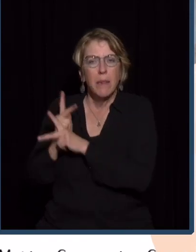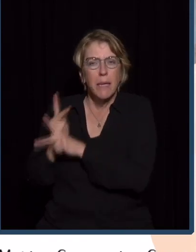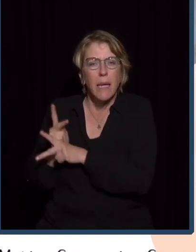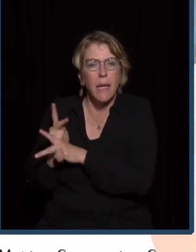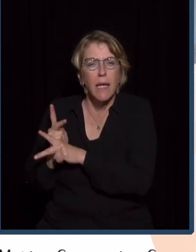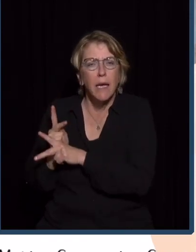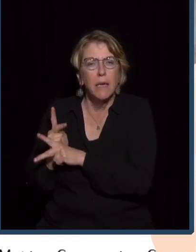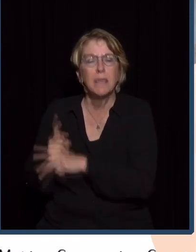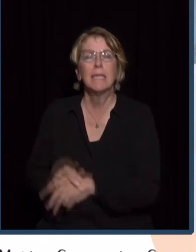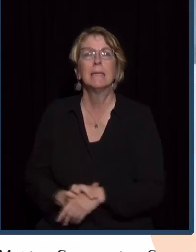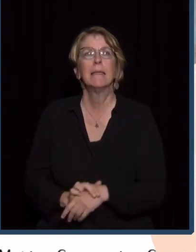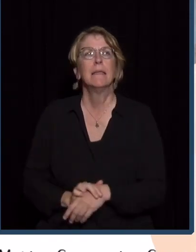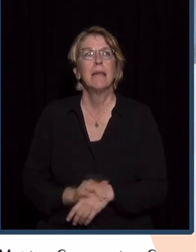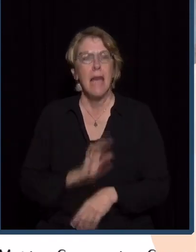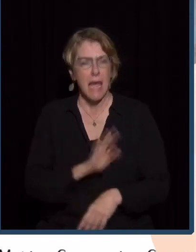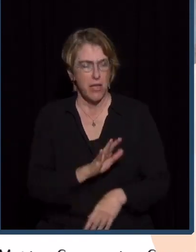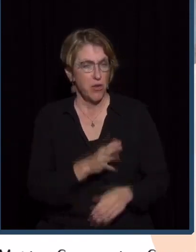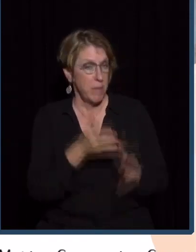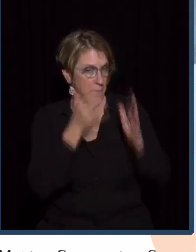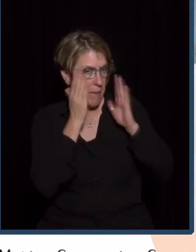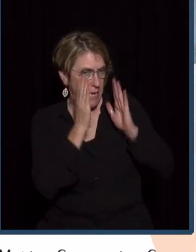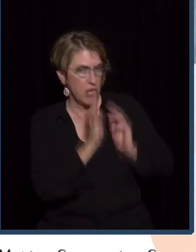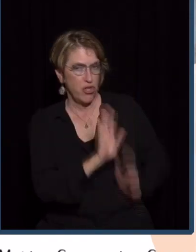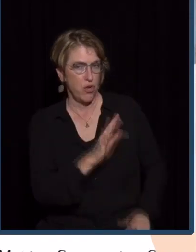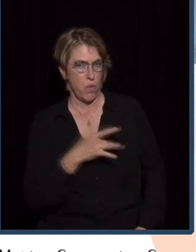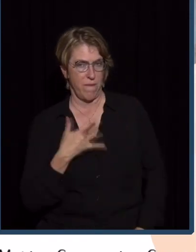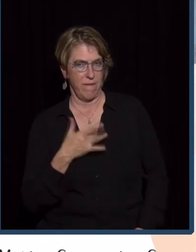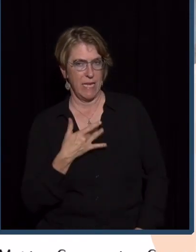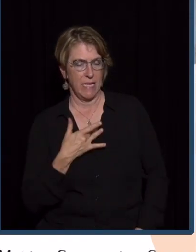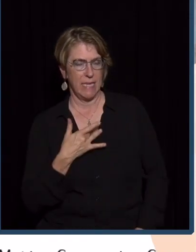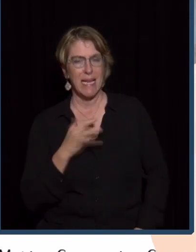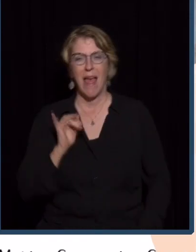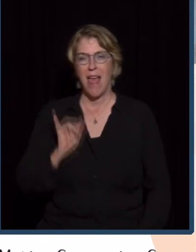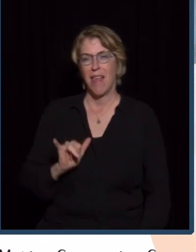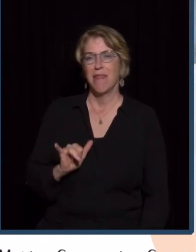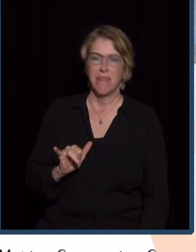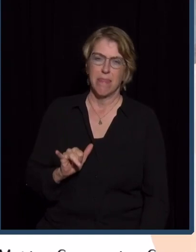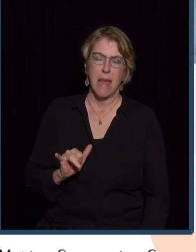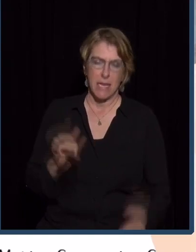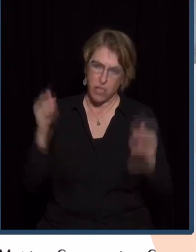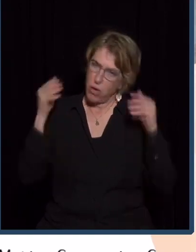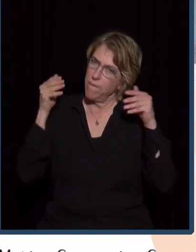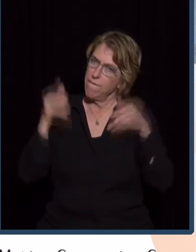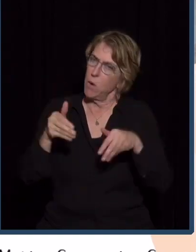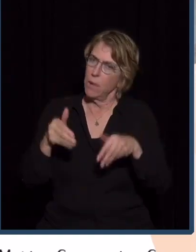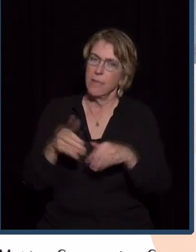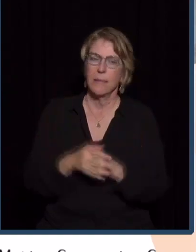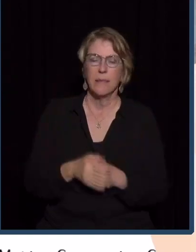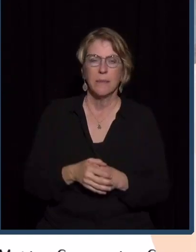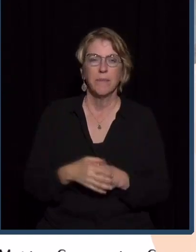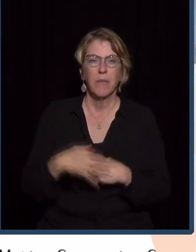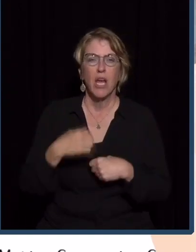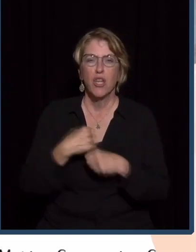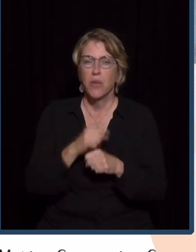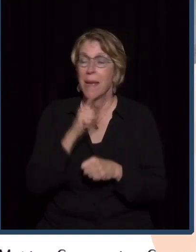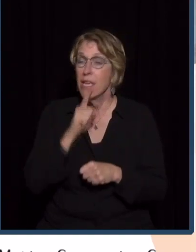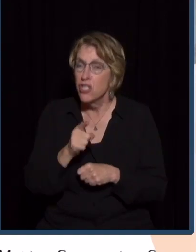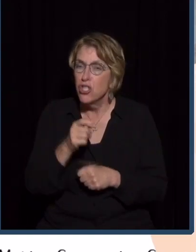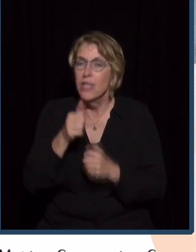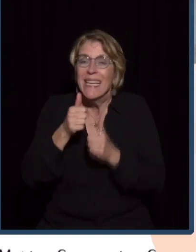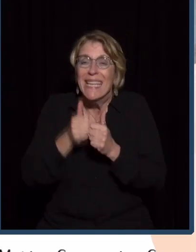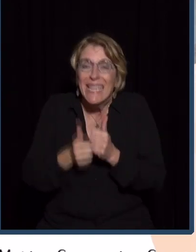your feelings are being listened to? That is the tone that we are focused on, ensuring for every